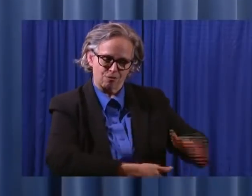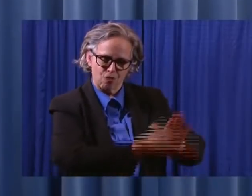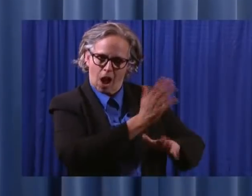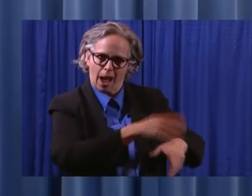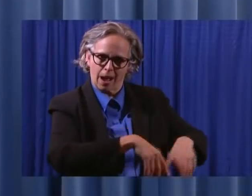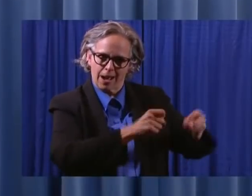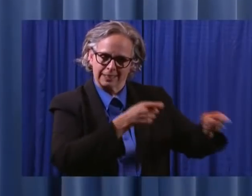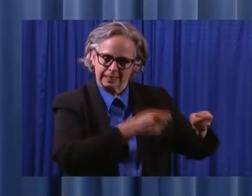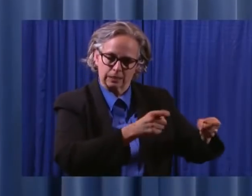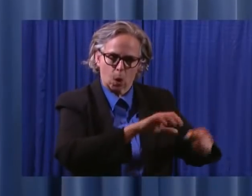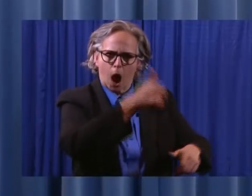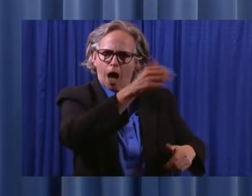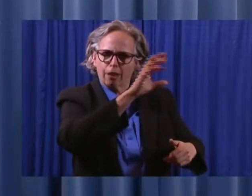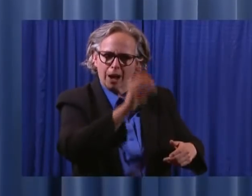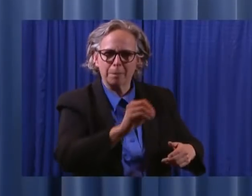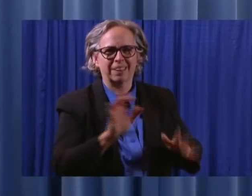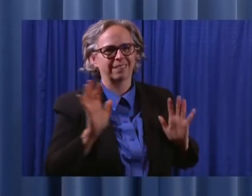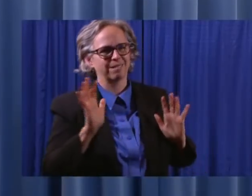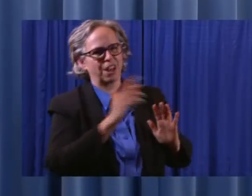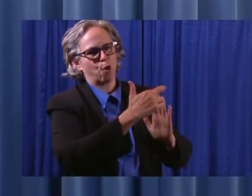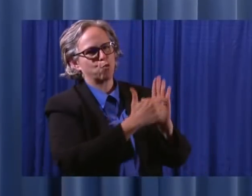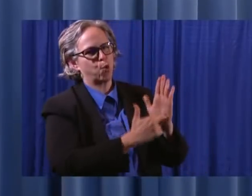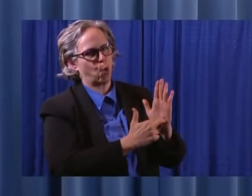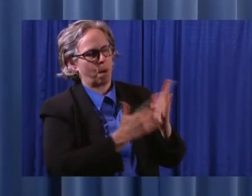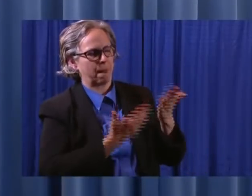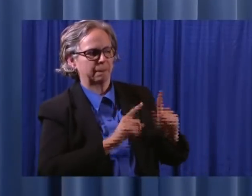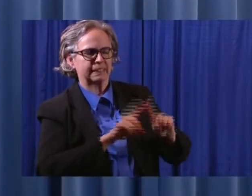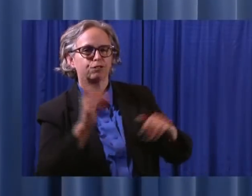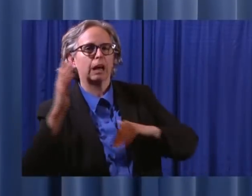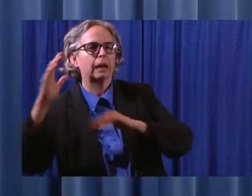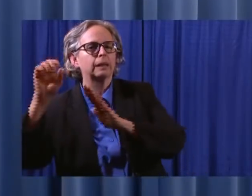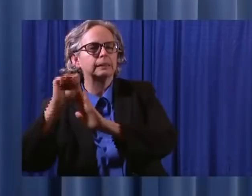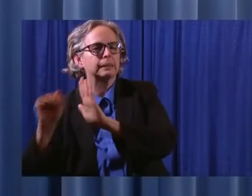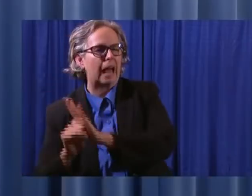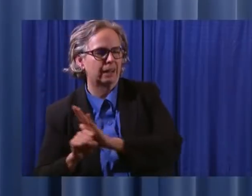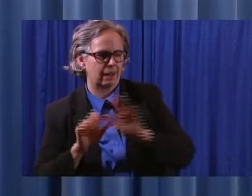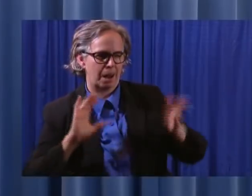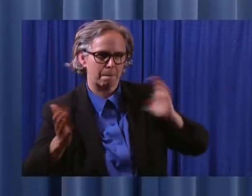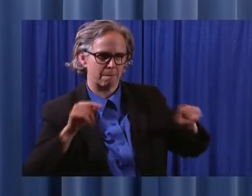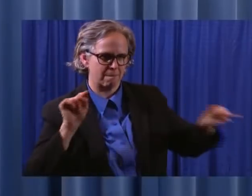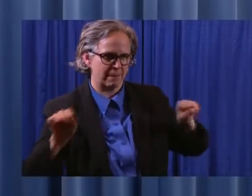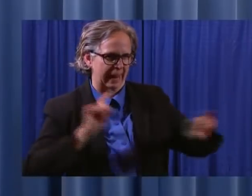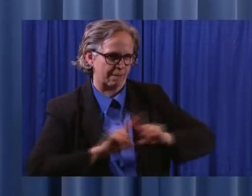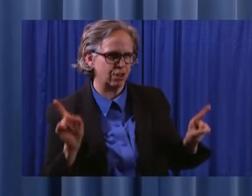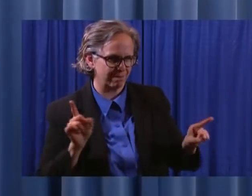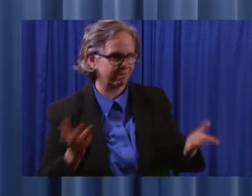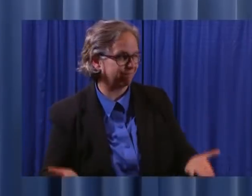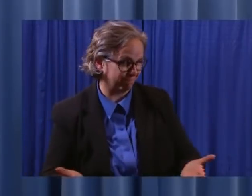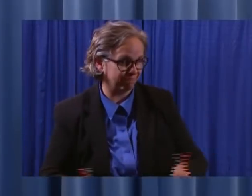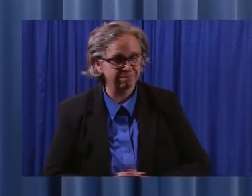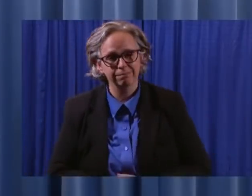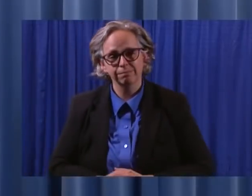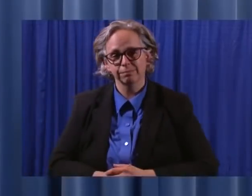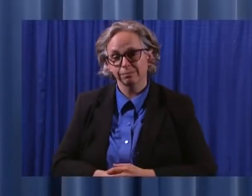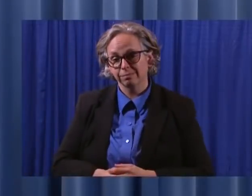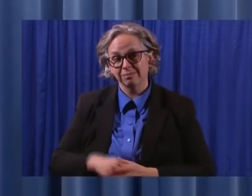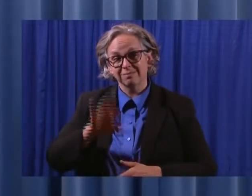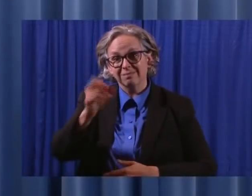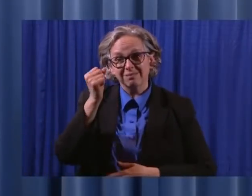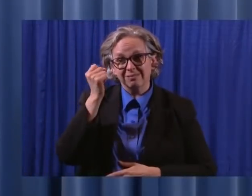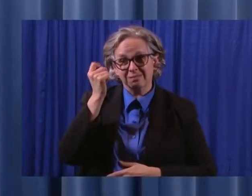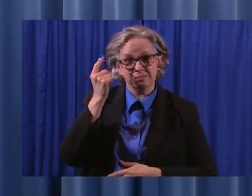their rules. We do not set those rules. What we're trying to do, though, is to make sure the testing